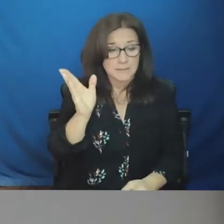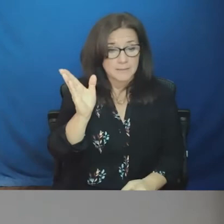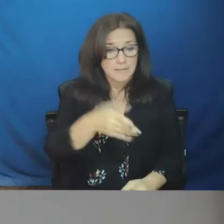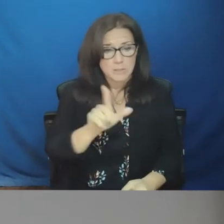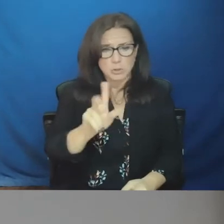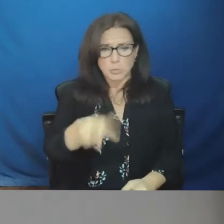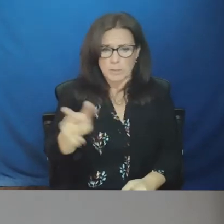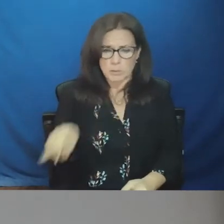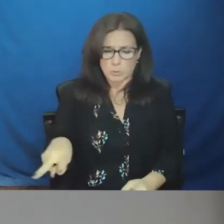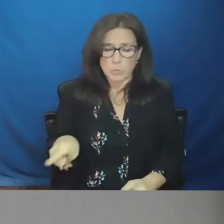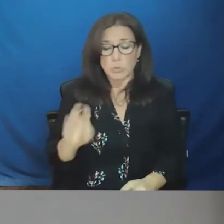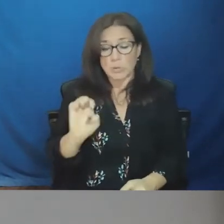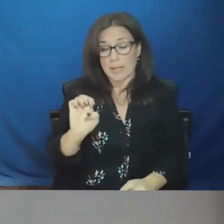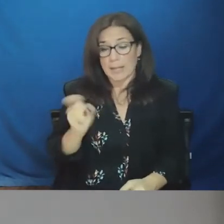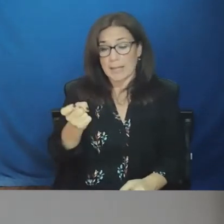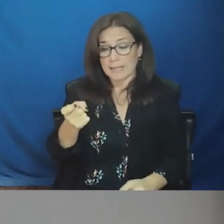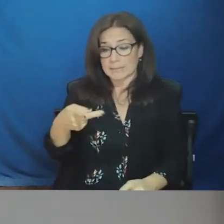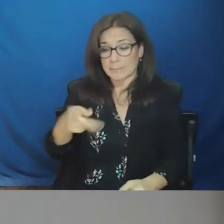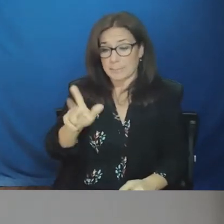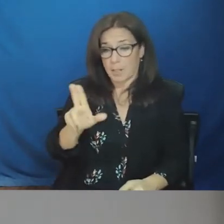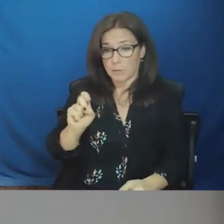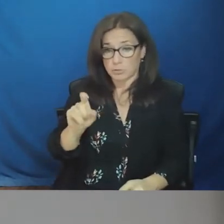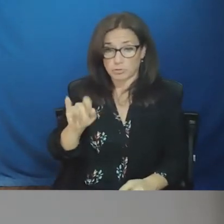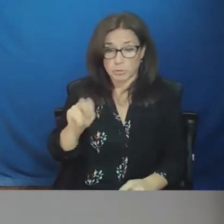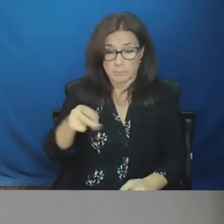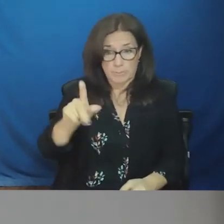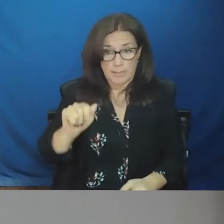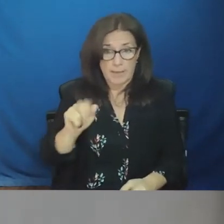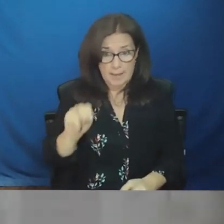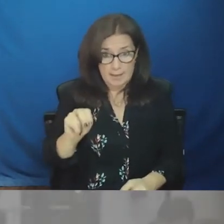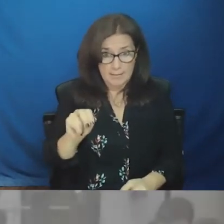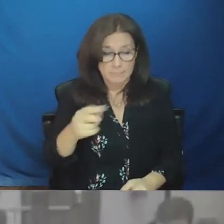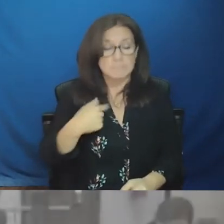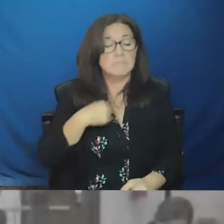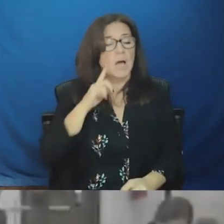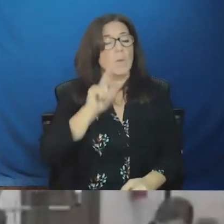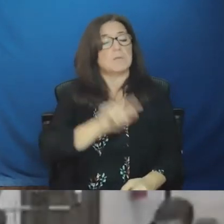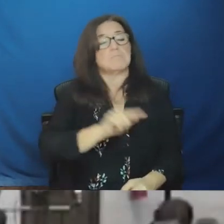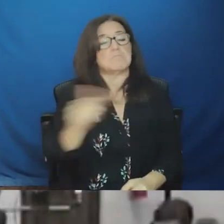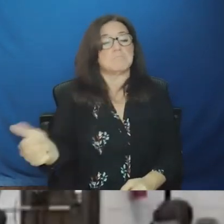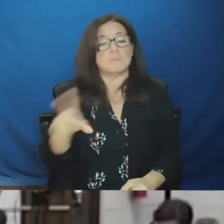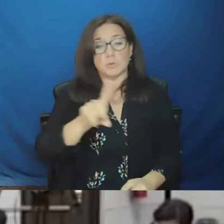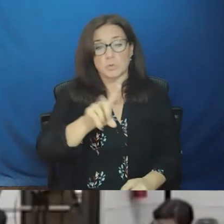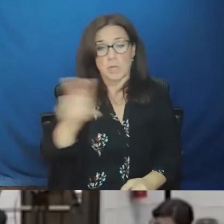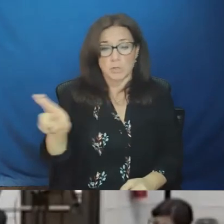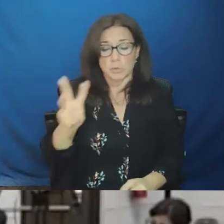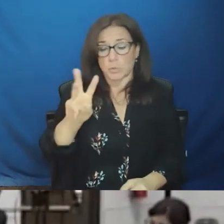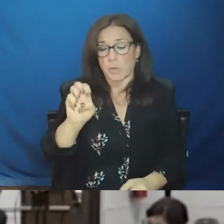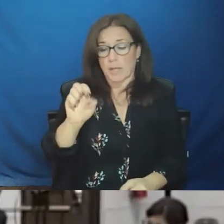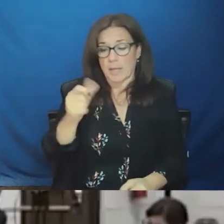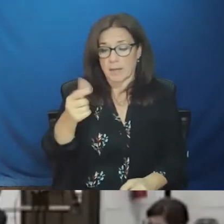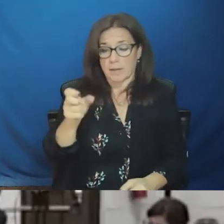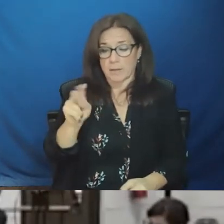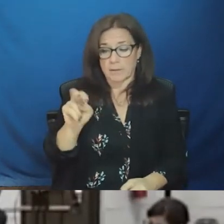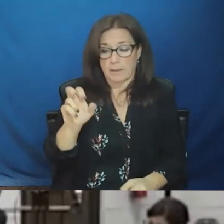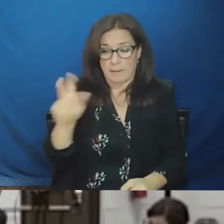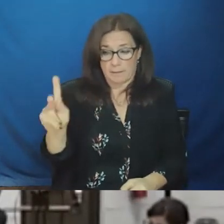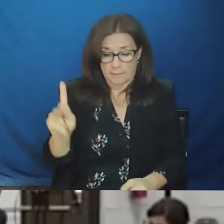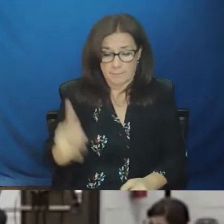And for that, I will turn it over to Dr. Wagener. All right. Well, thank you, board.